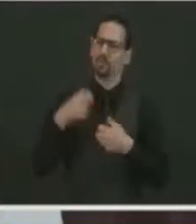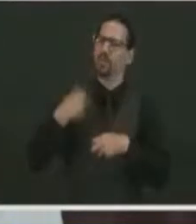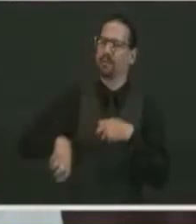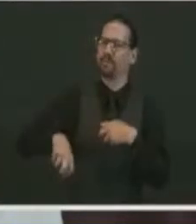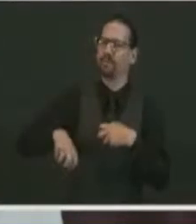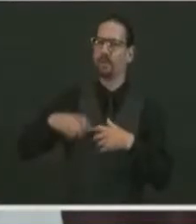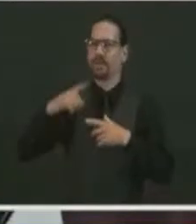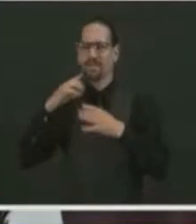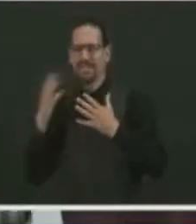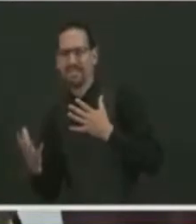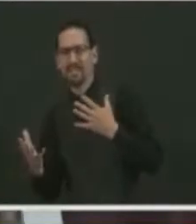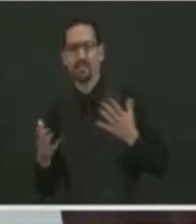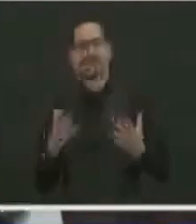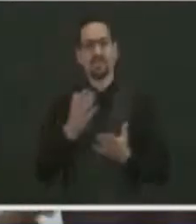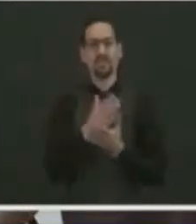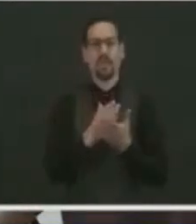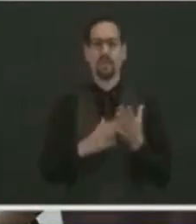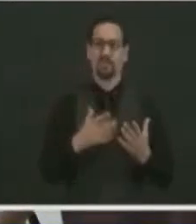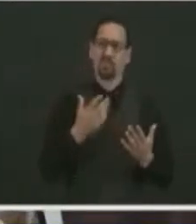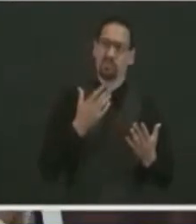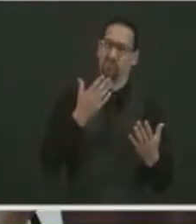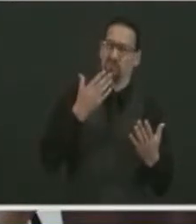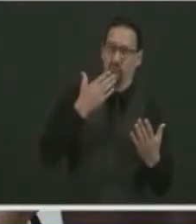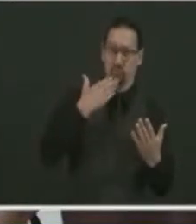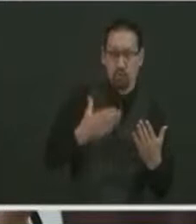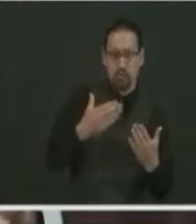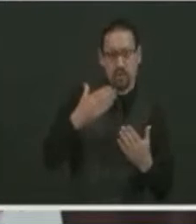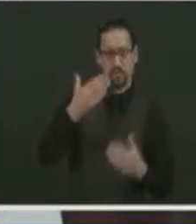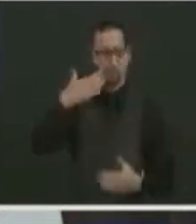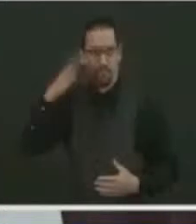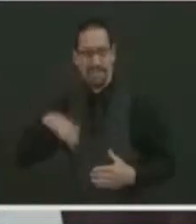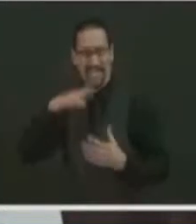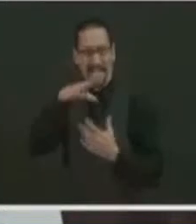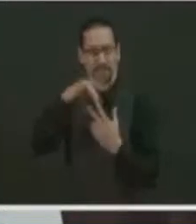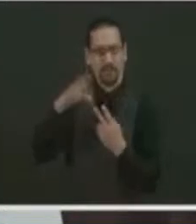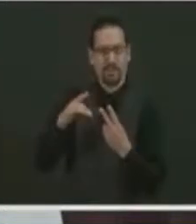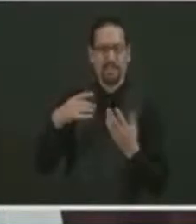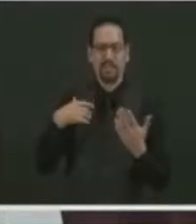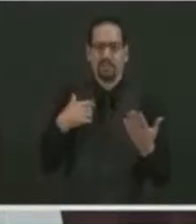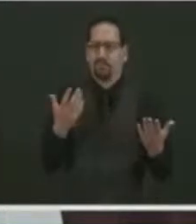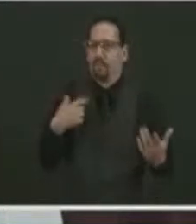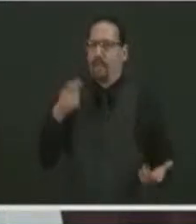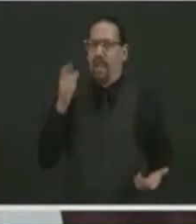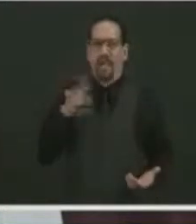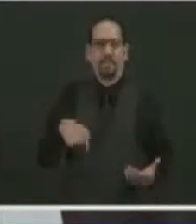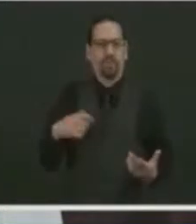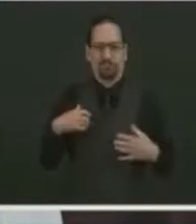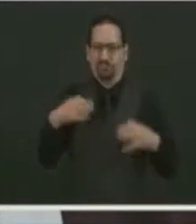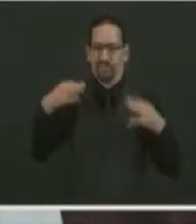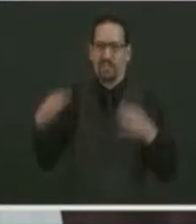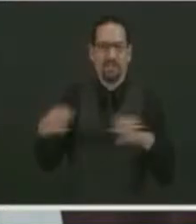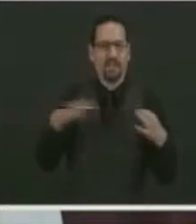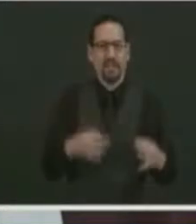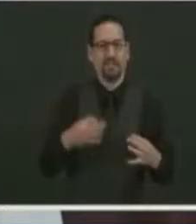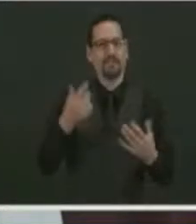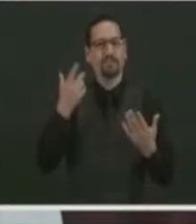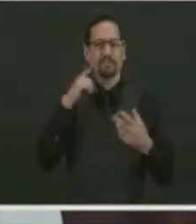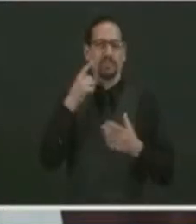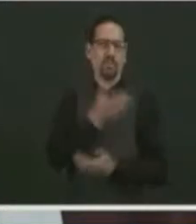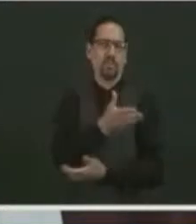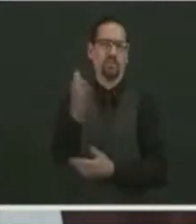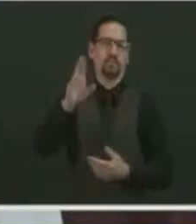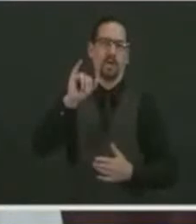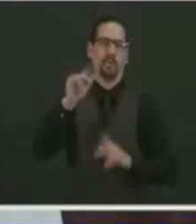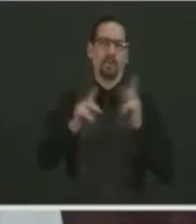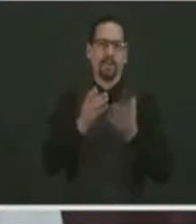1, bad option 2, pick the least bad option. And it's been tough for the people of Rhode Island. But because of your hard